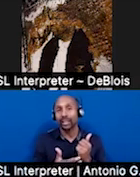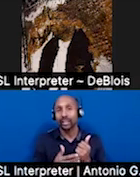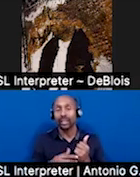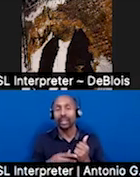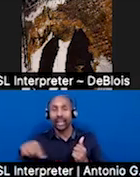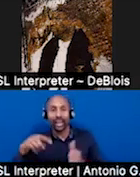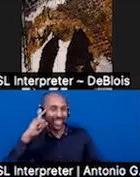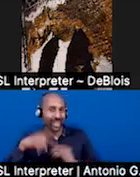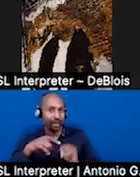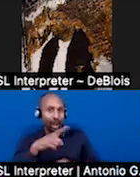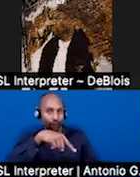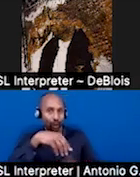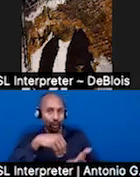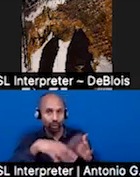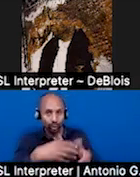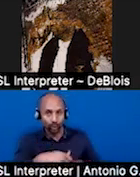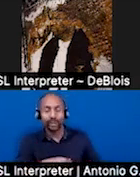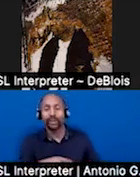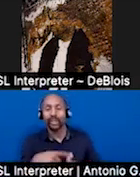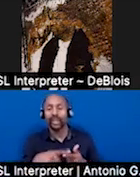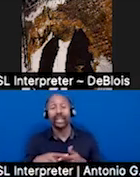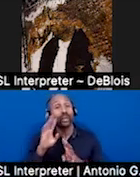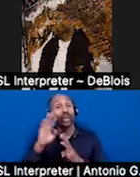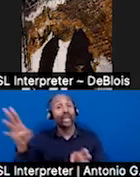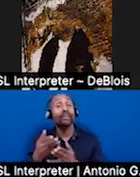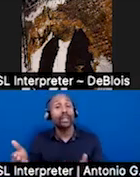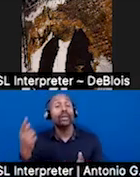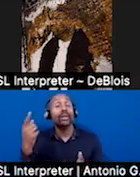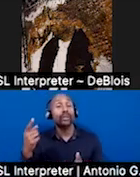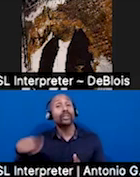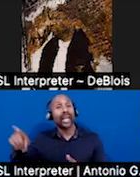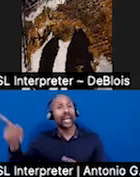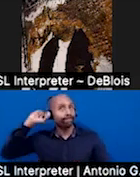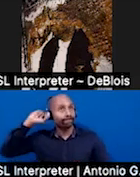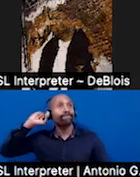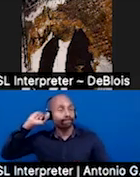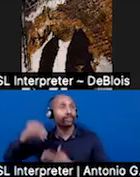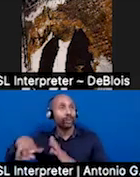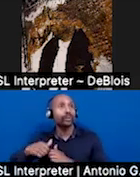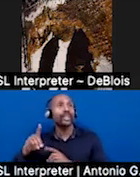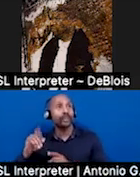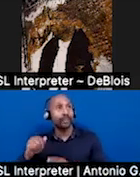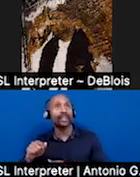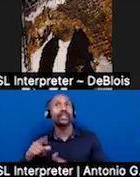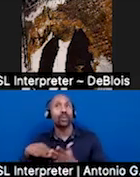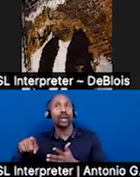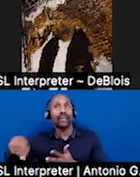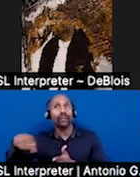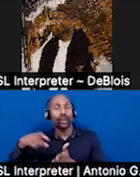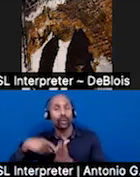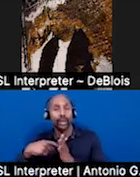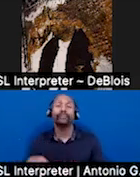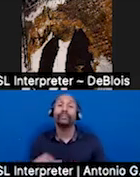of accessible materials for students with disabilities. So CITES, we're developing a framework that's actually based on the 2017